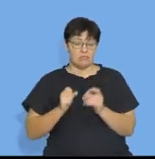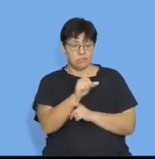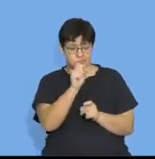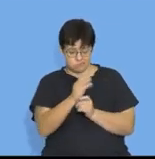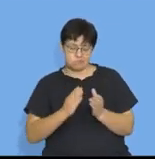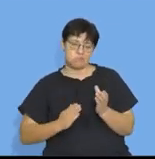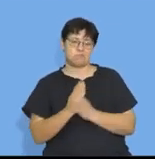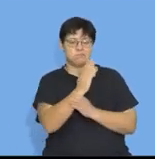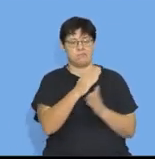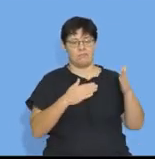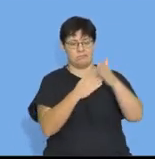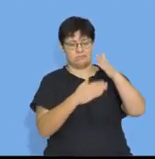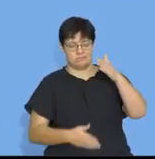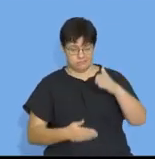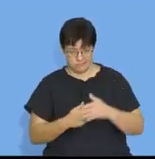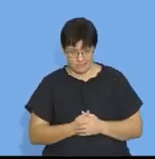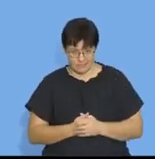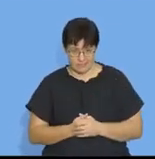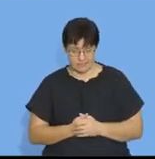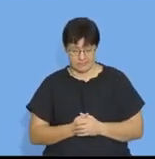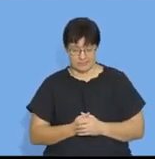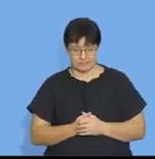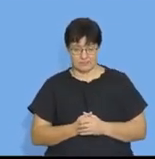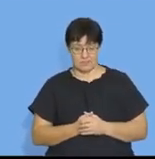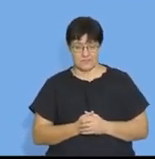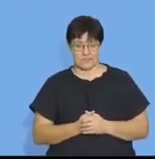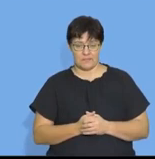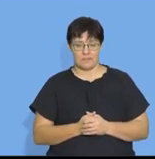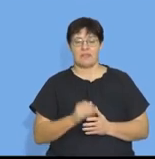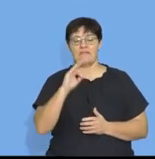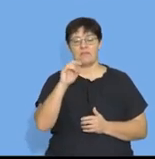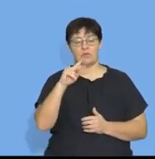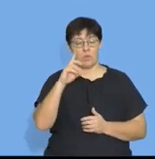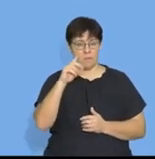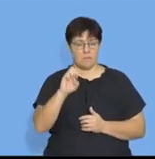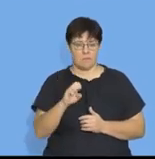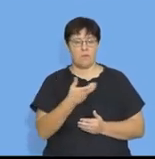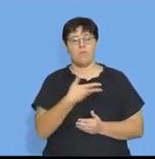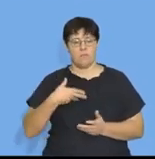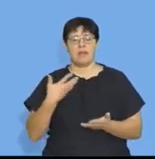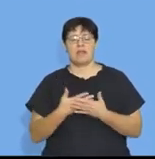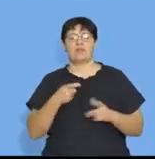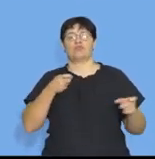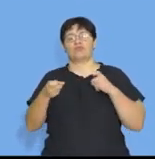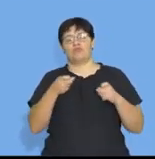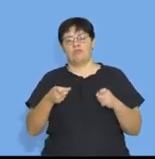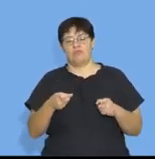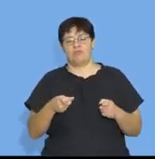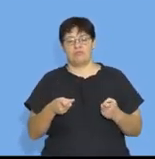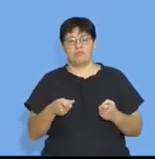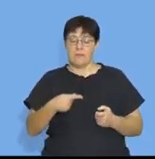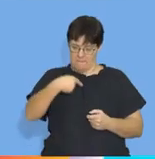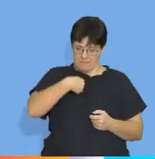prevents the movement of sperm into the uterus. So a femidom allows a female to be